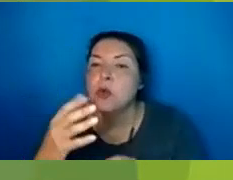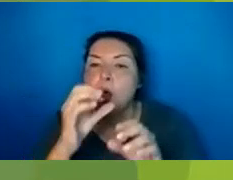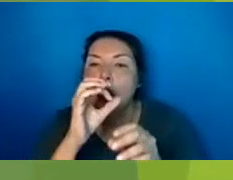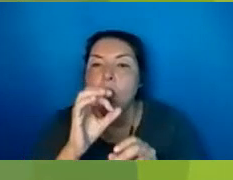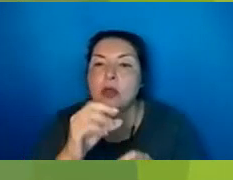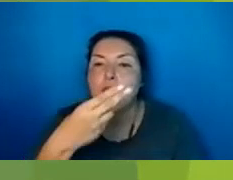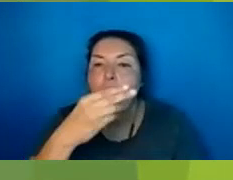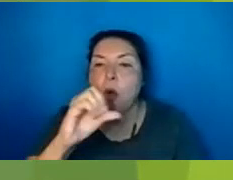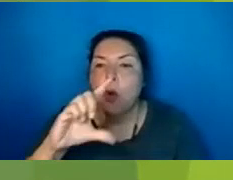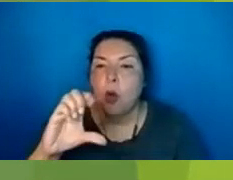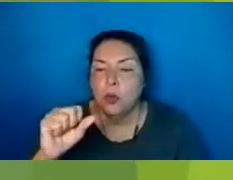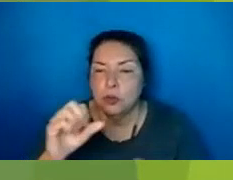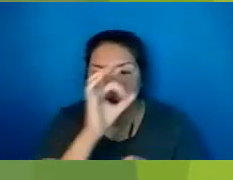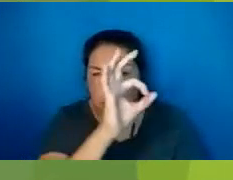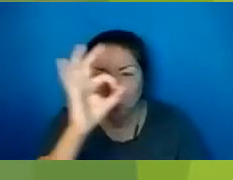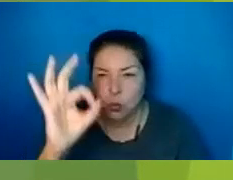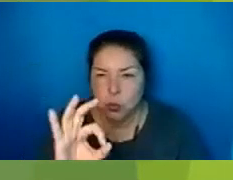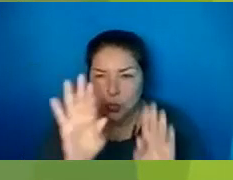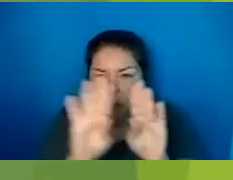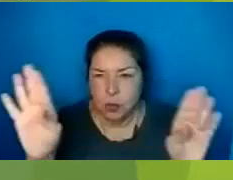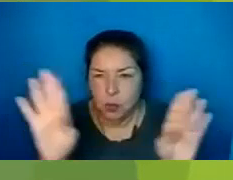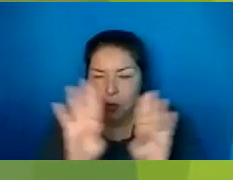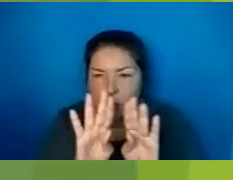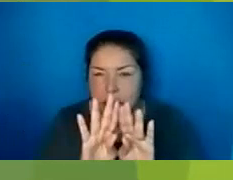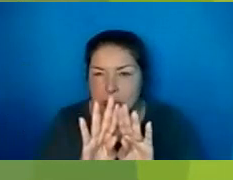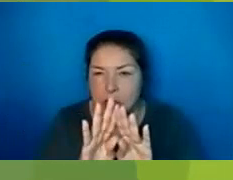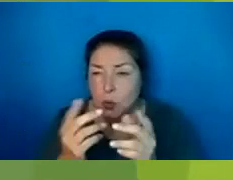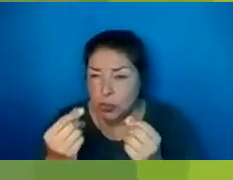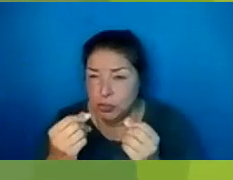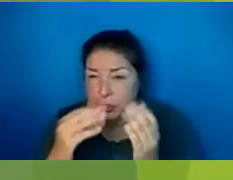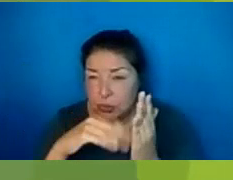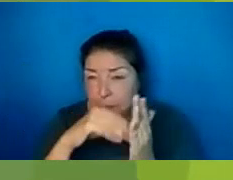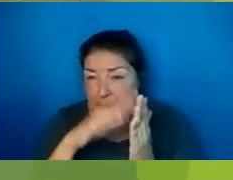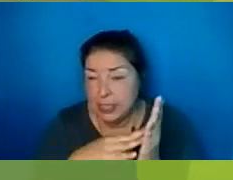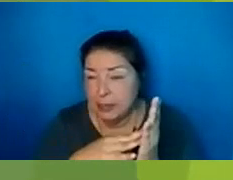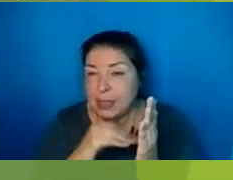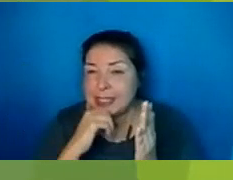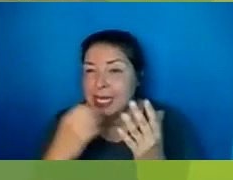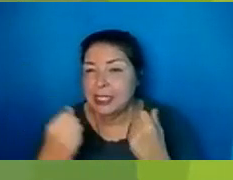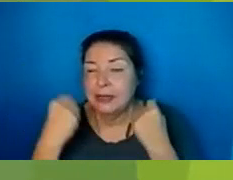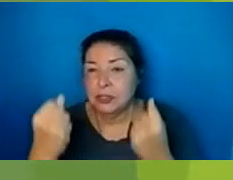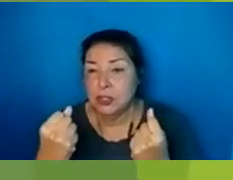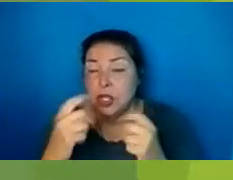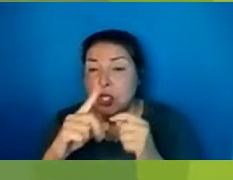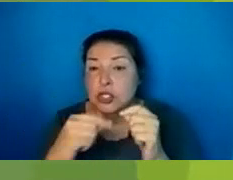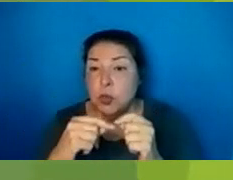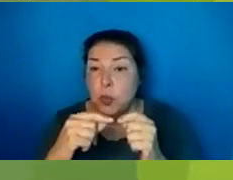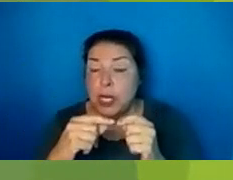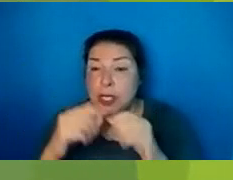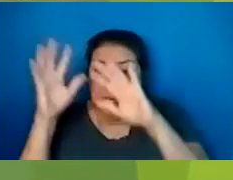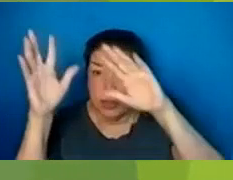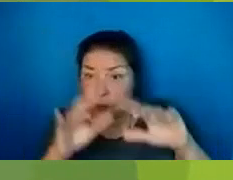not going to help the strength of it. And so when a rain comes, it will wash away. It